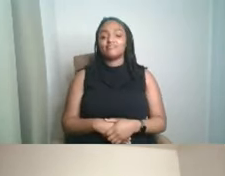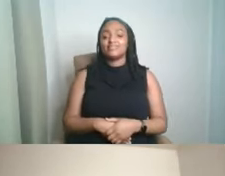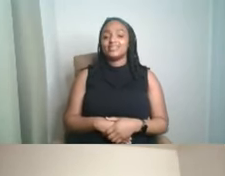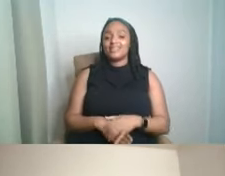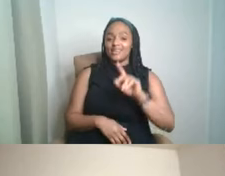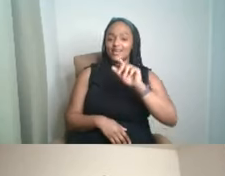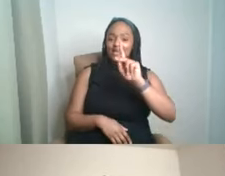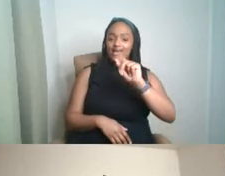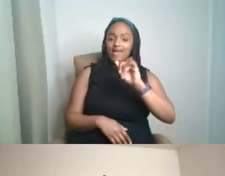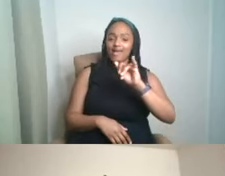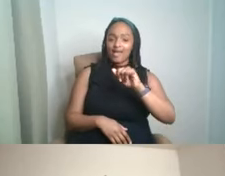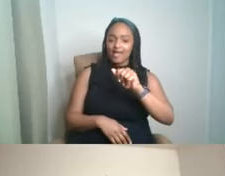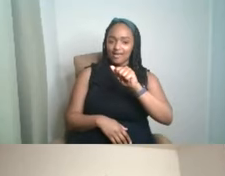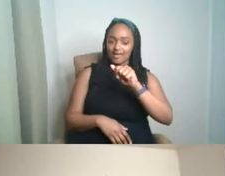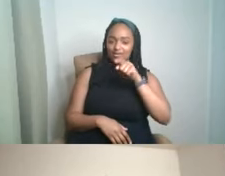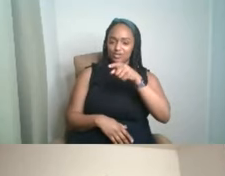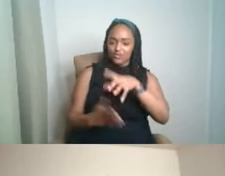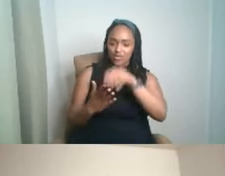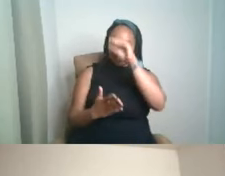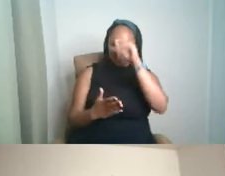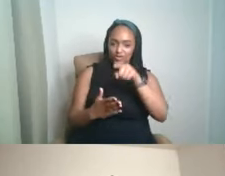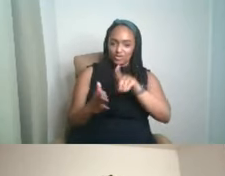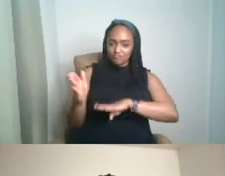Kaya. Kaya,